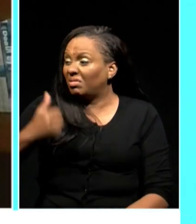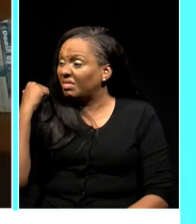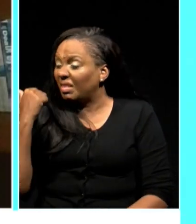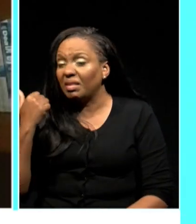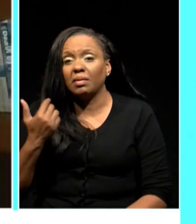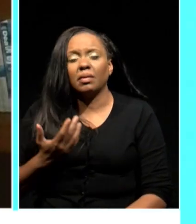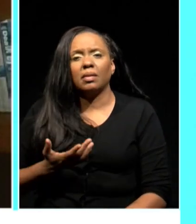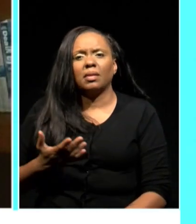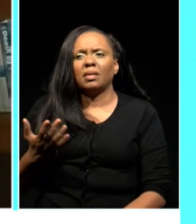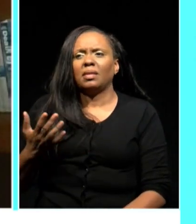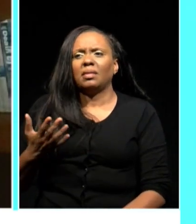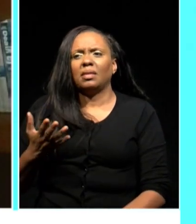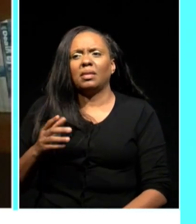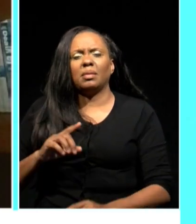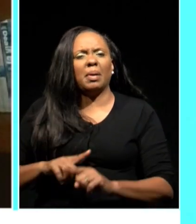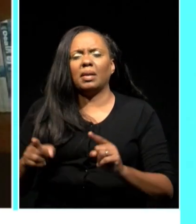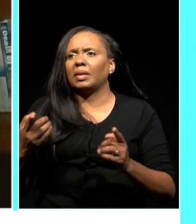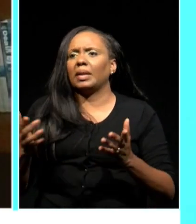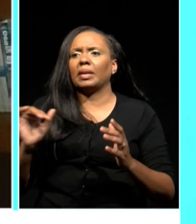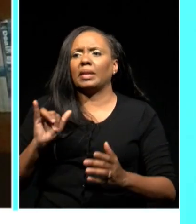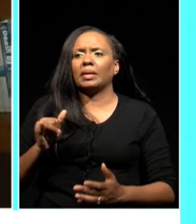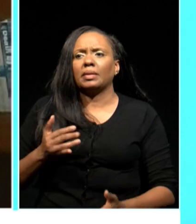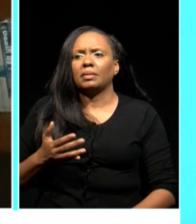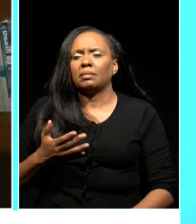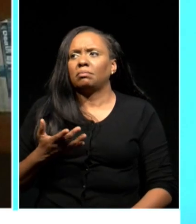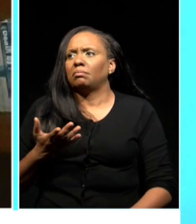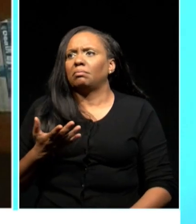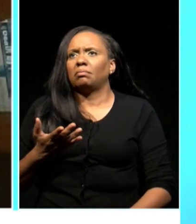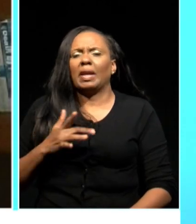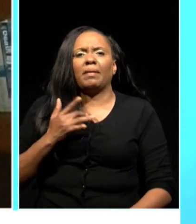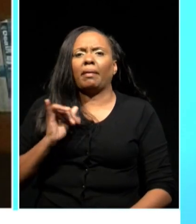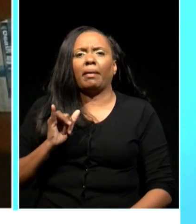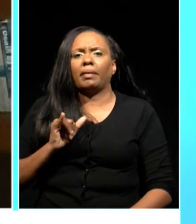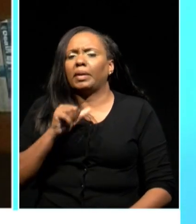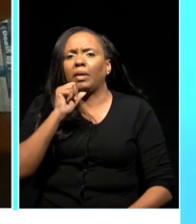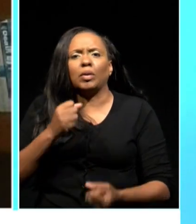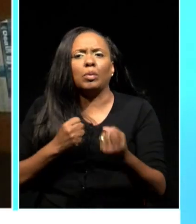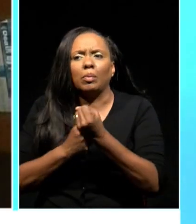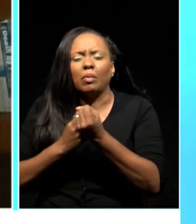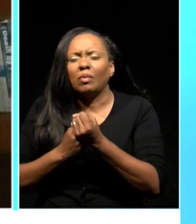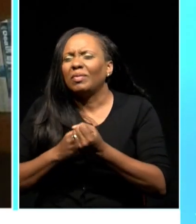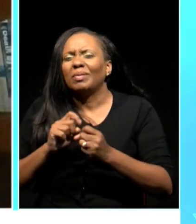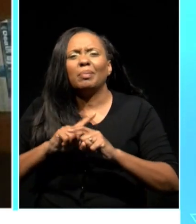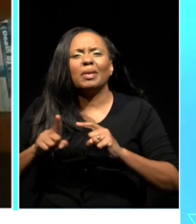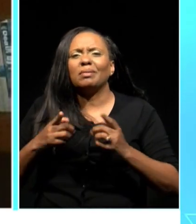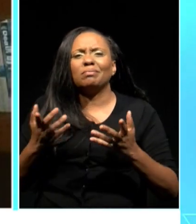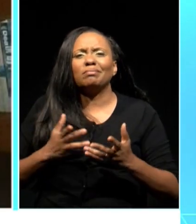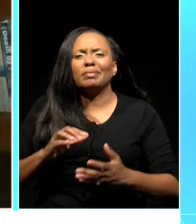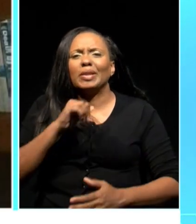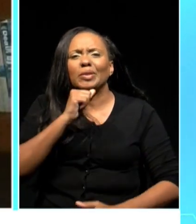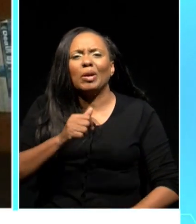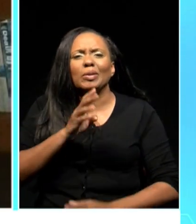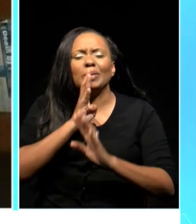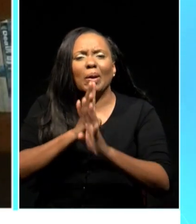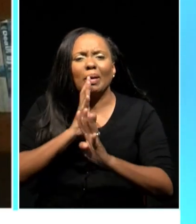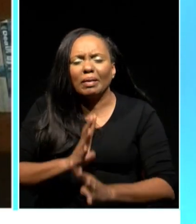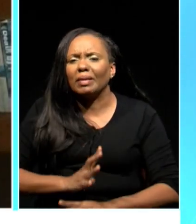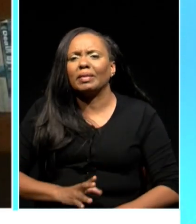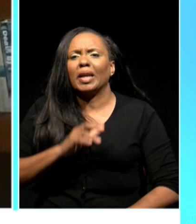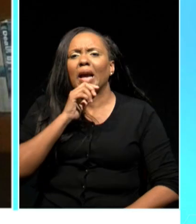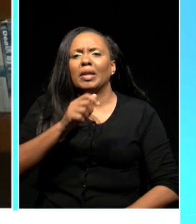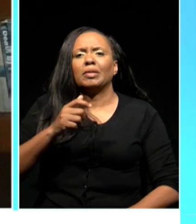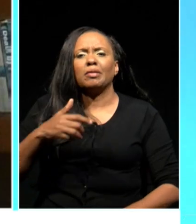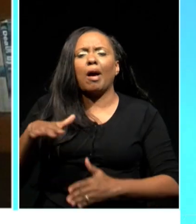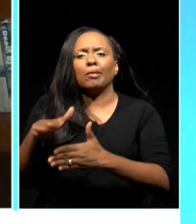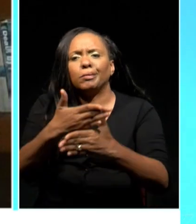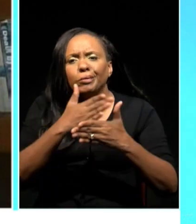getting out of them is to suggest that they don't support it. So these are the kinds of things I think that go much larger than just acknowledging errors